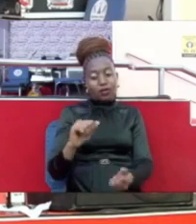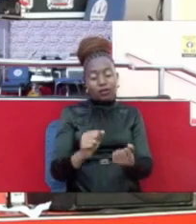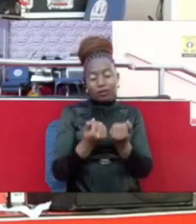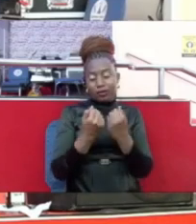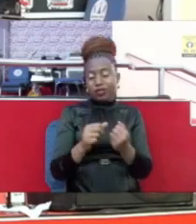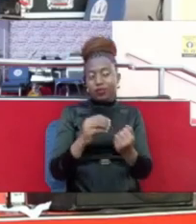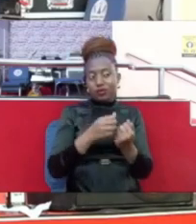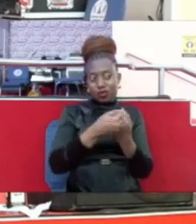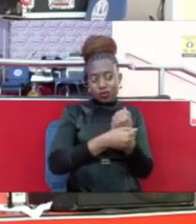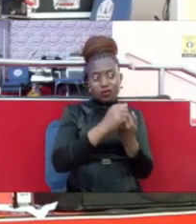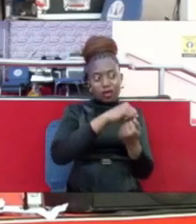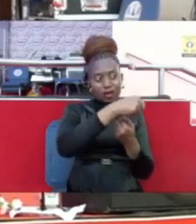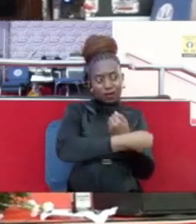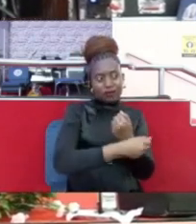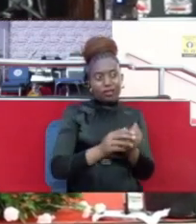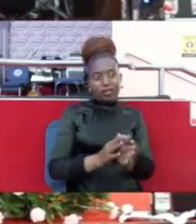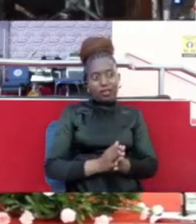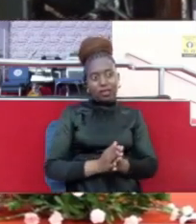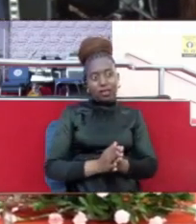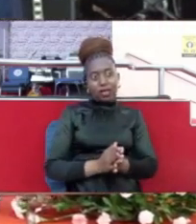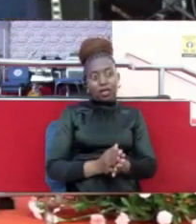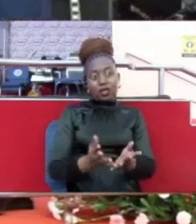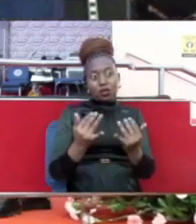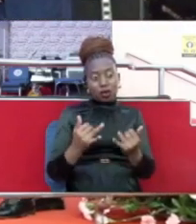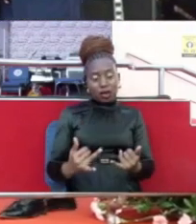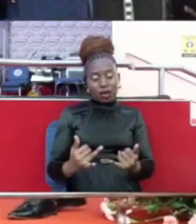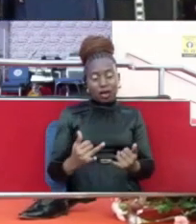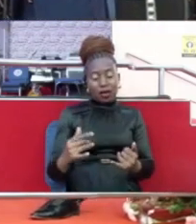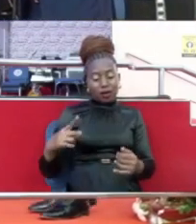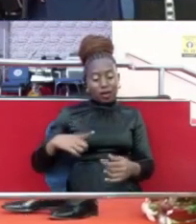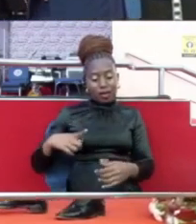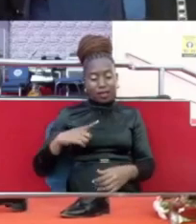Ladies and gentlemen, if you do not give anything,